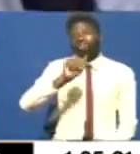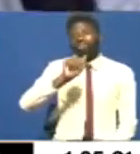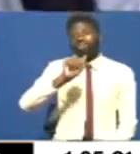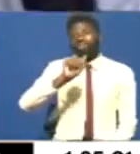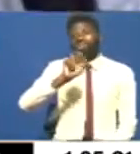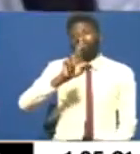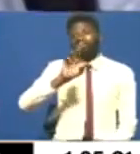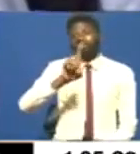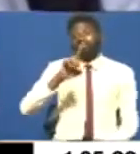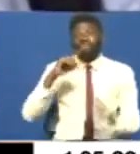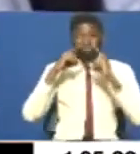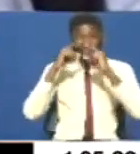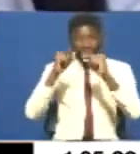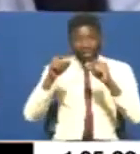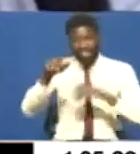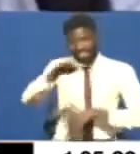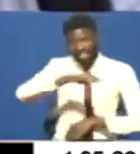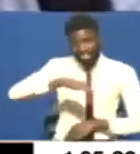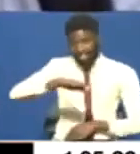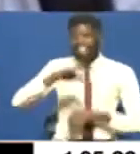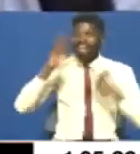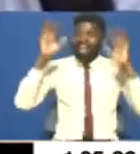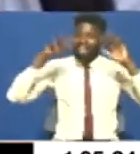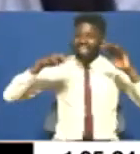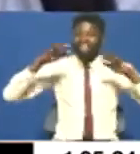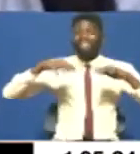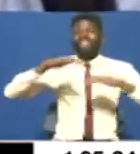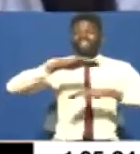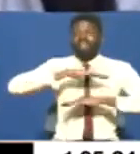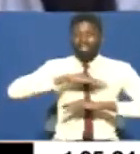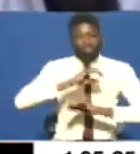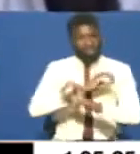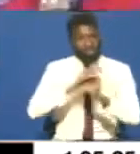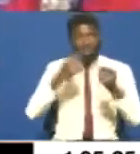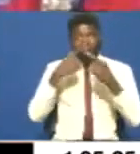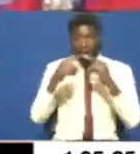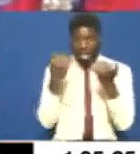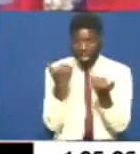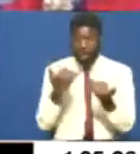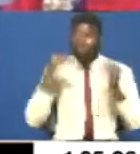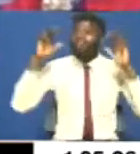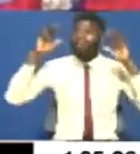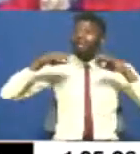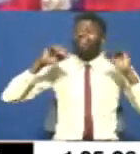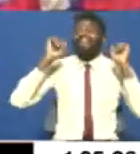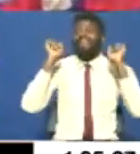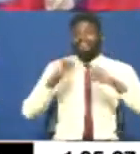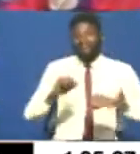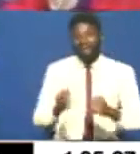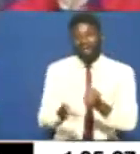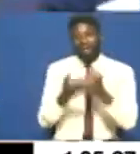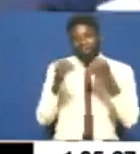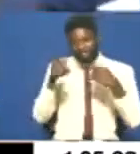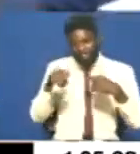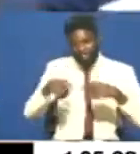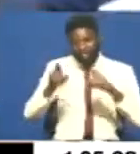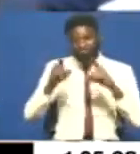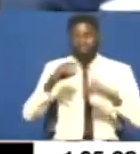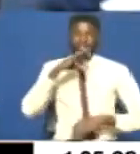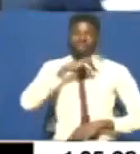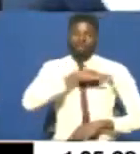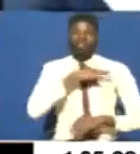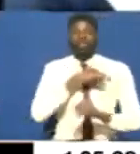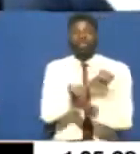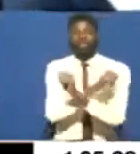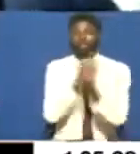received insufficient rains, the current rains could change their fortunes and help their produce fetch better prizes. The legislator was